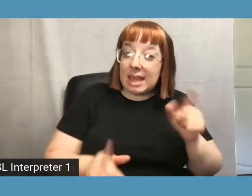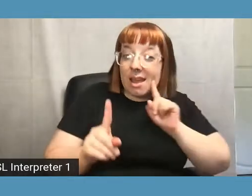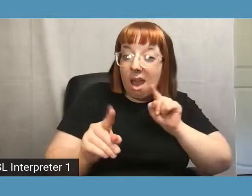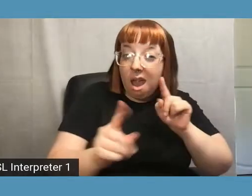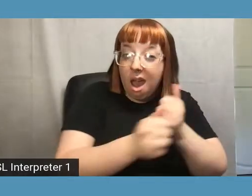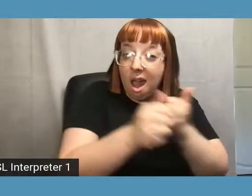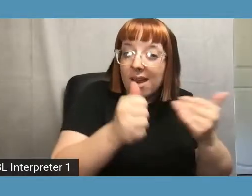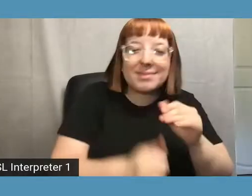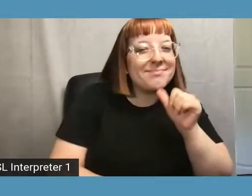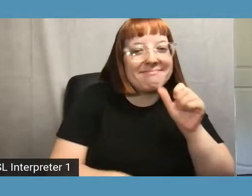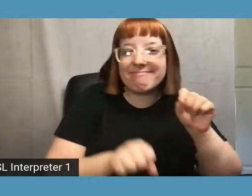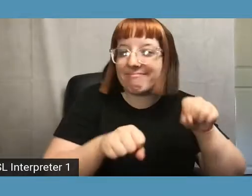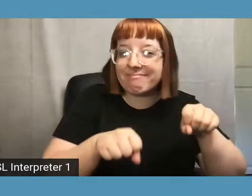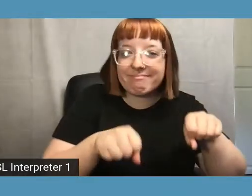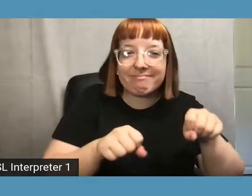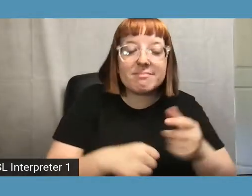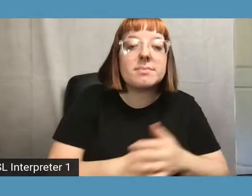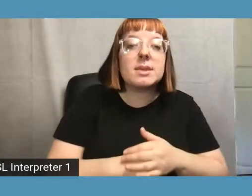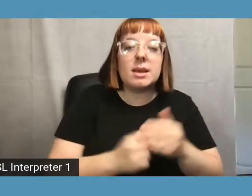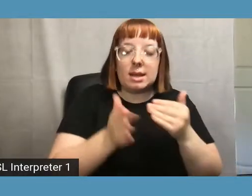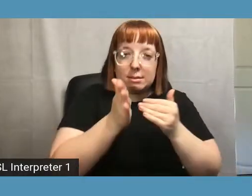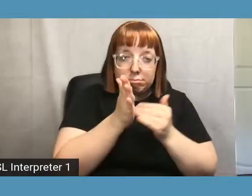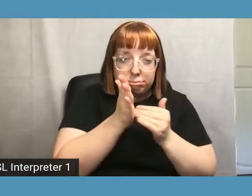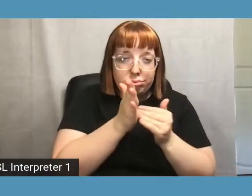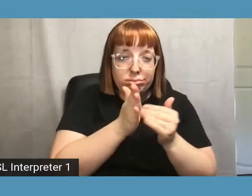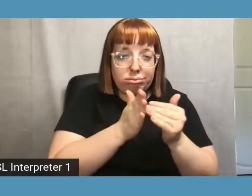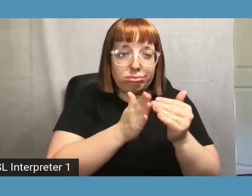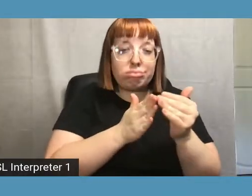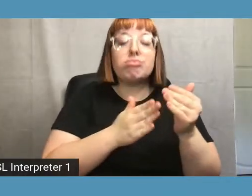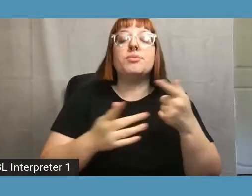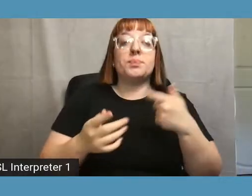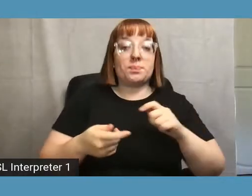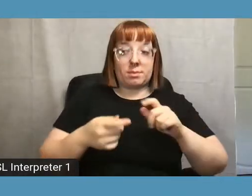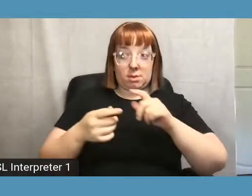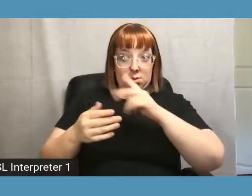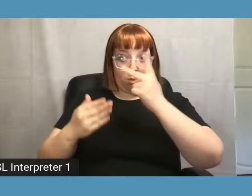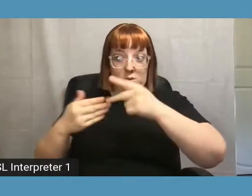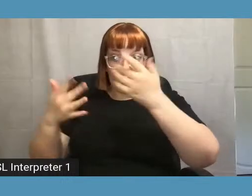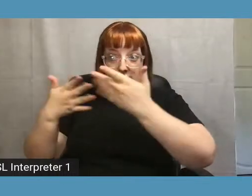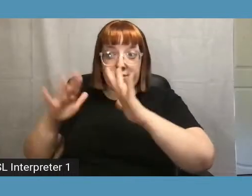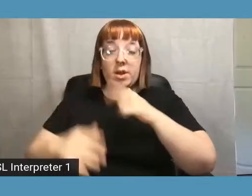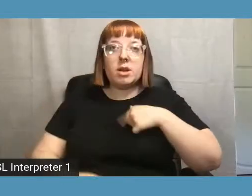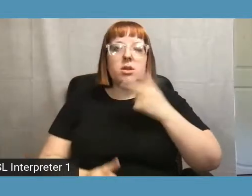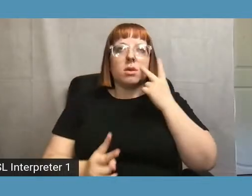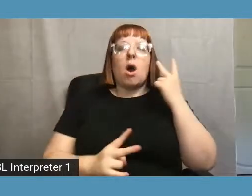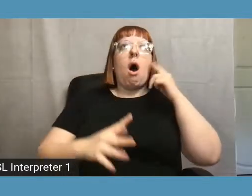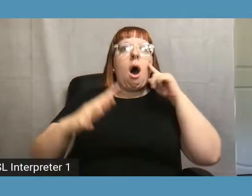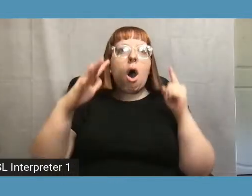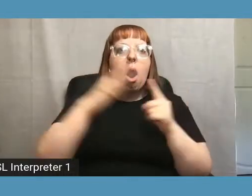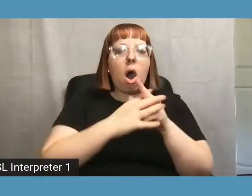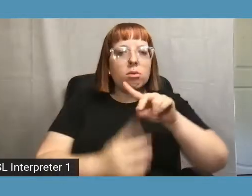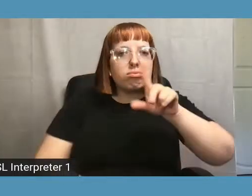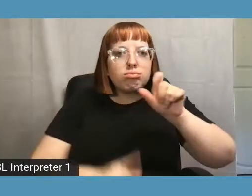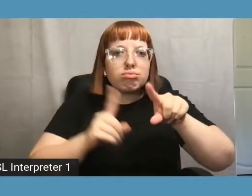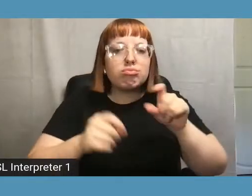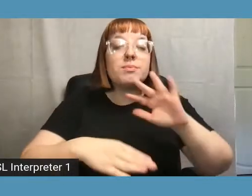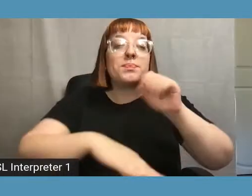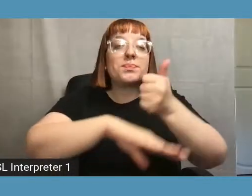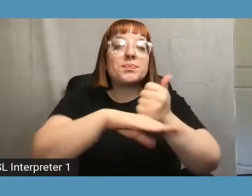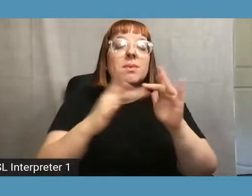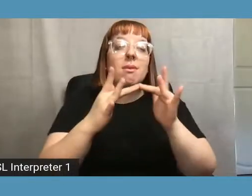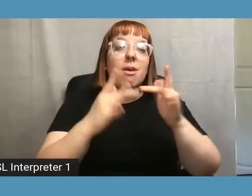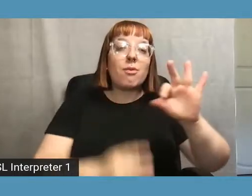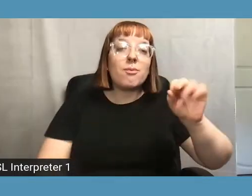questions, and frequently questions arise after reflecting on a program. So we have set up an online community forum for raising